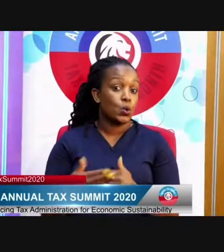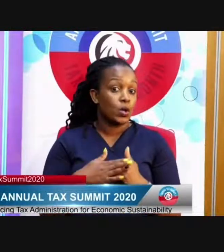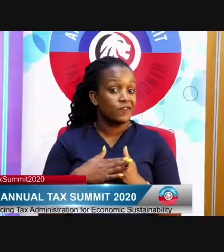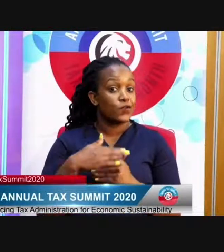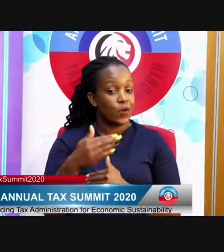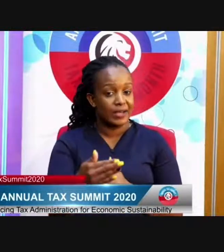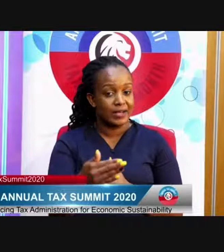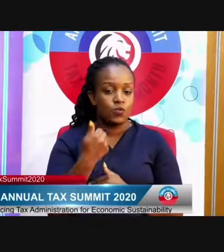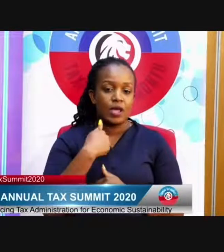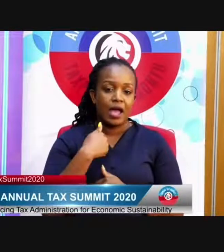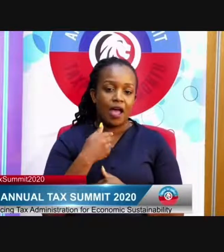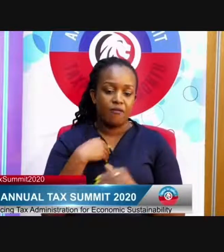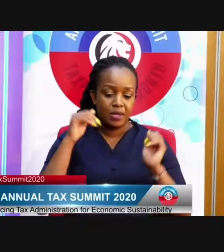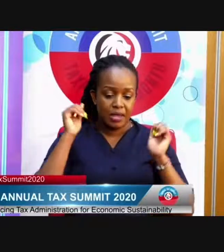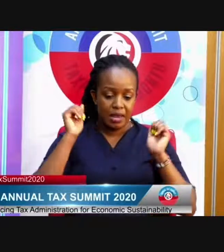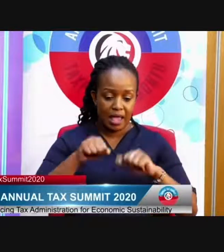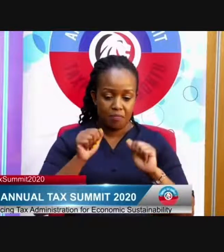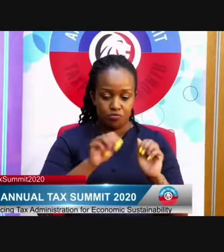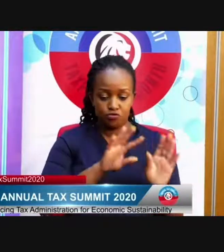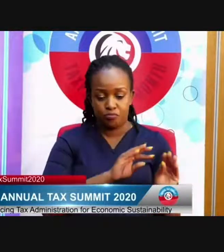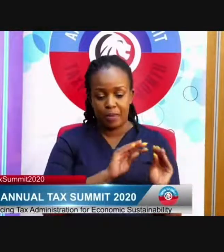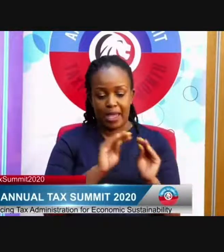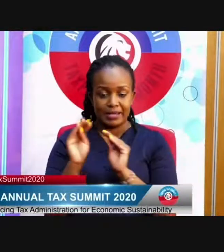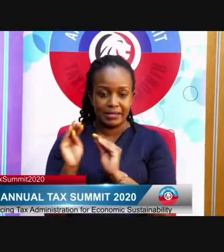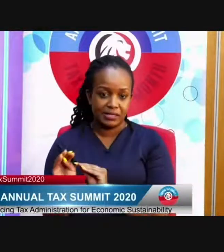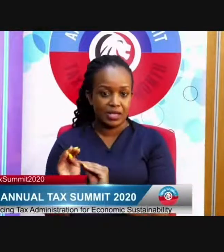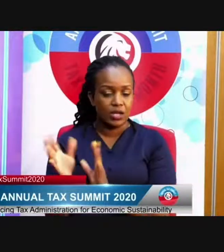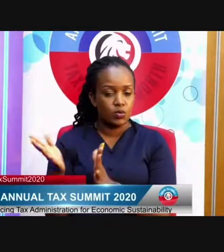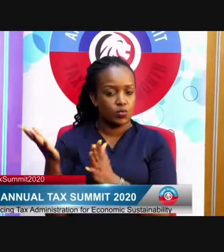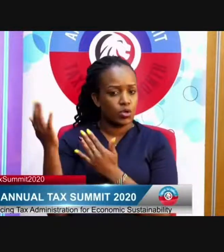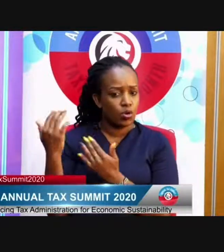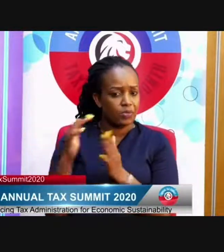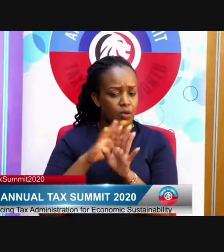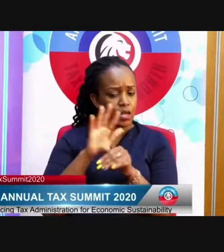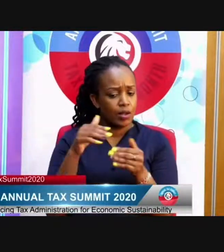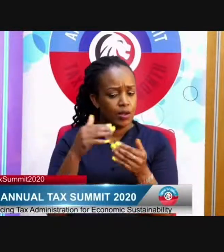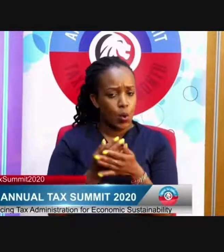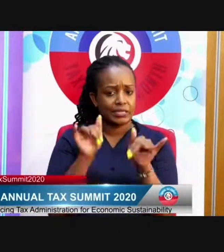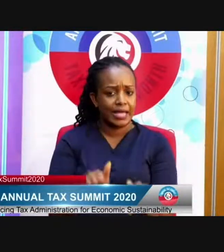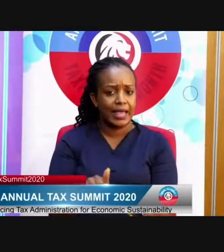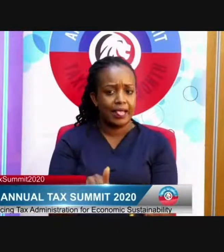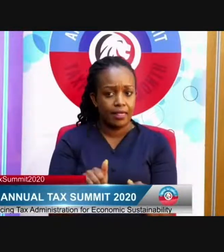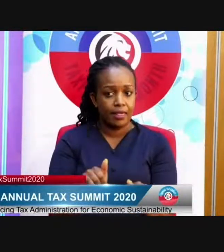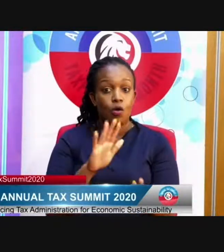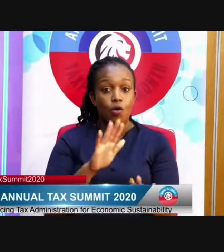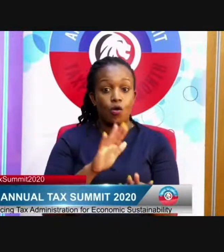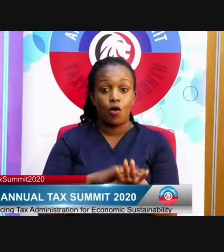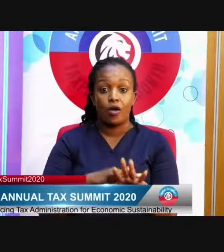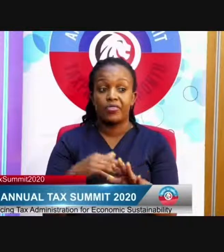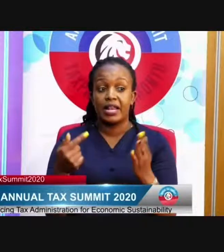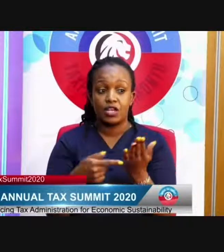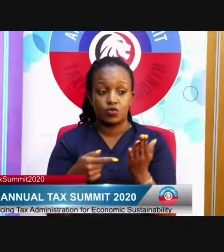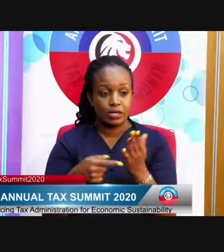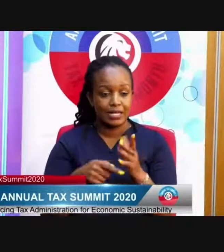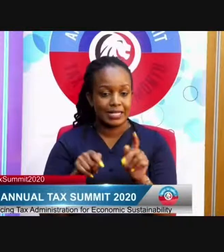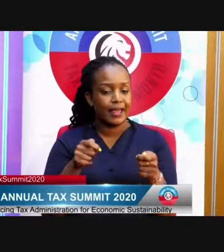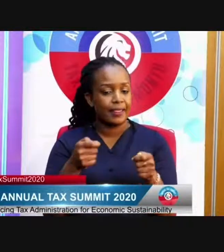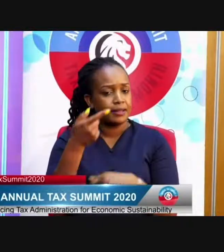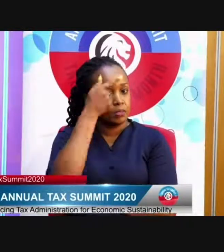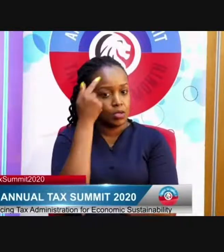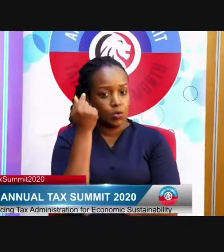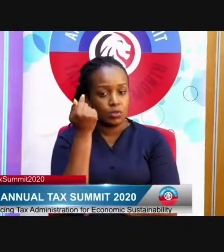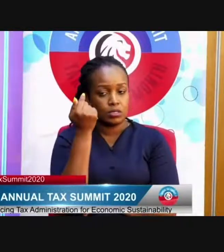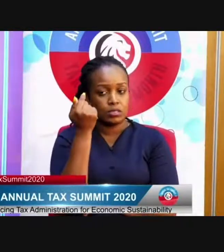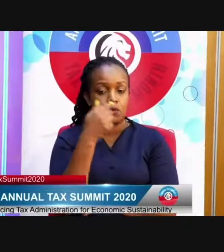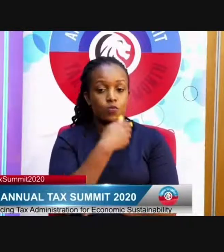them into electronic channels, and we hope that they will stay on the electronic channels, because we've helped them through the